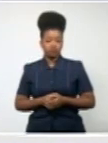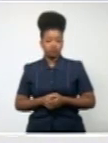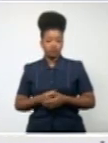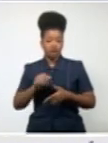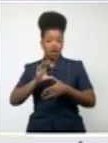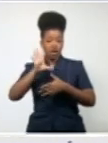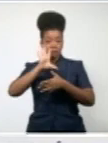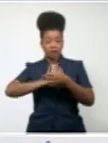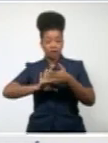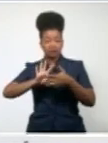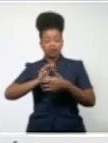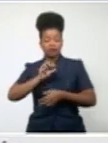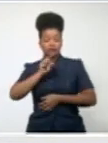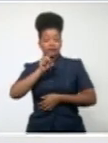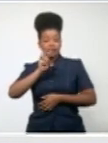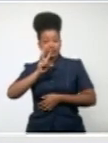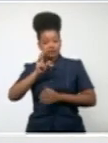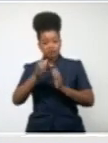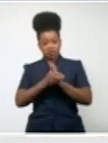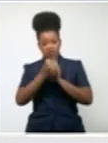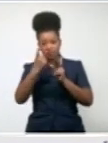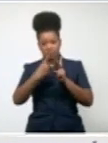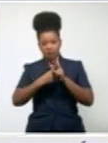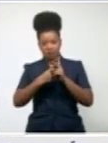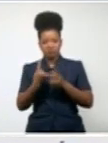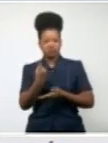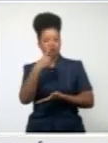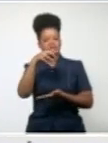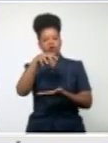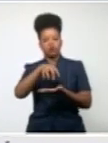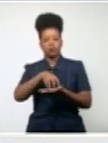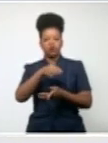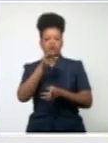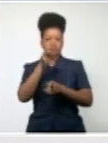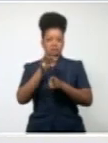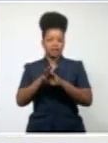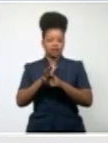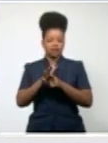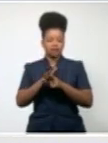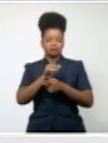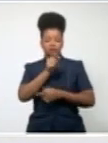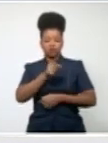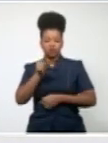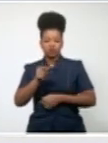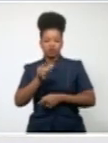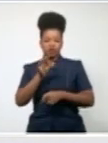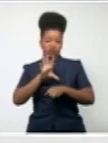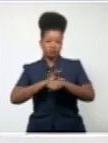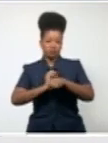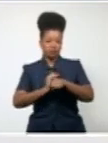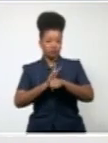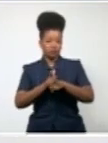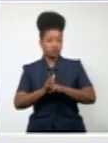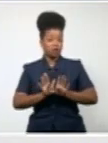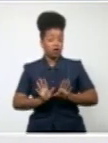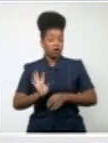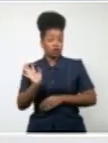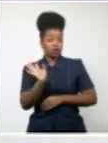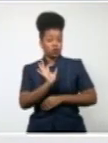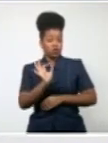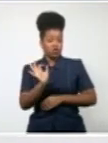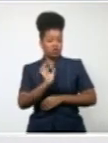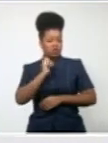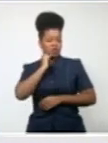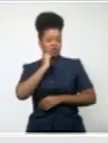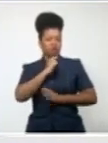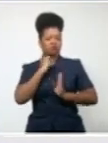up 34.1%. On May 13, this continent took over from Europe as the first place in the number of